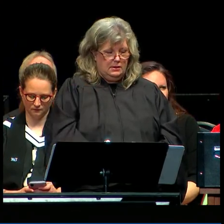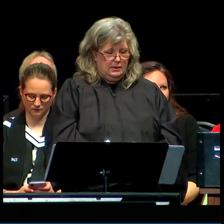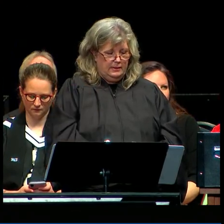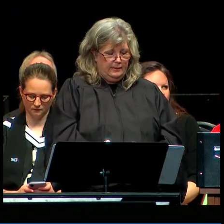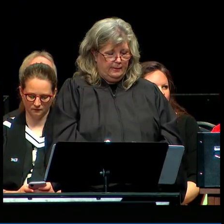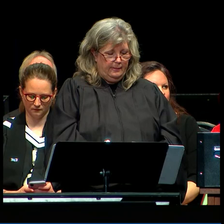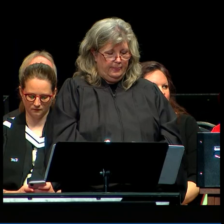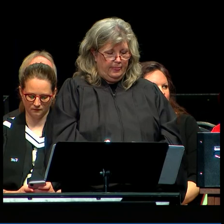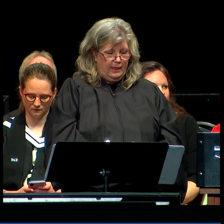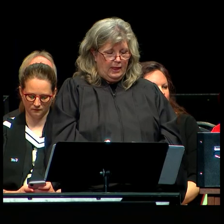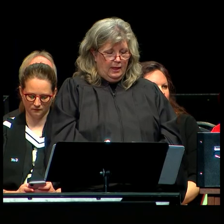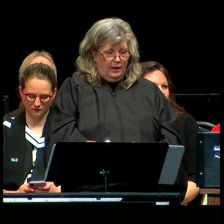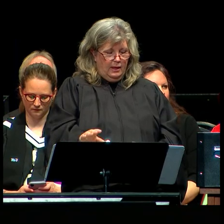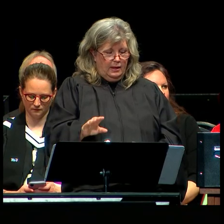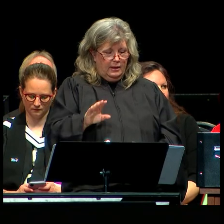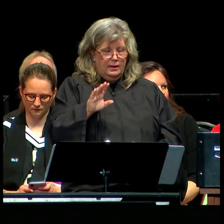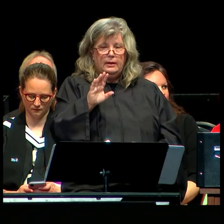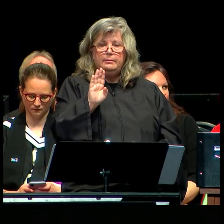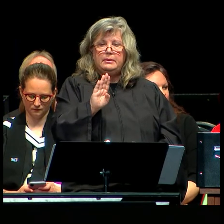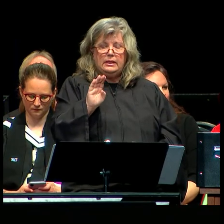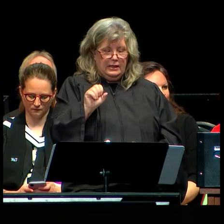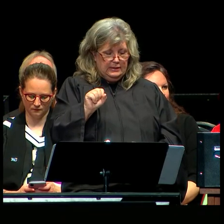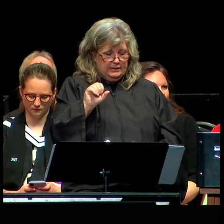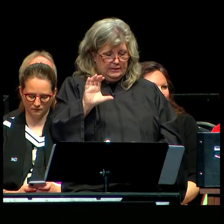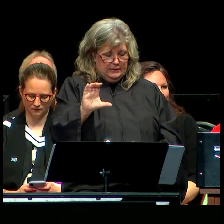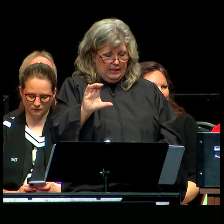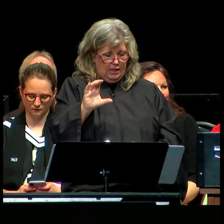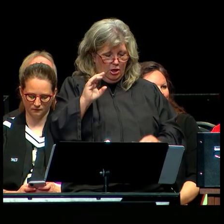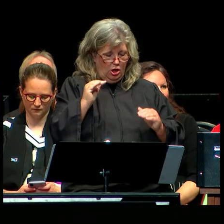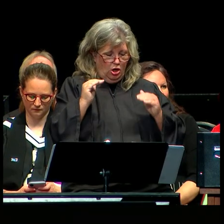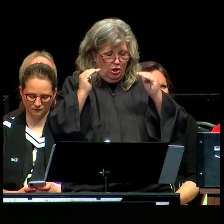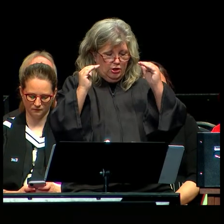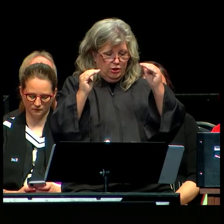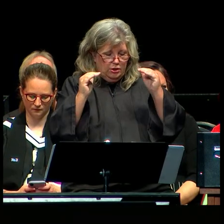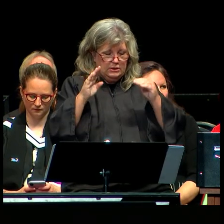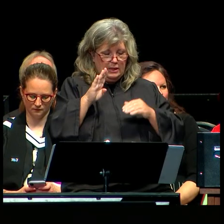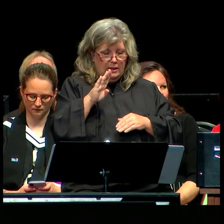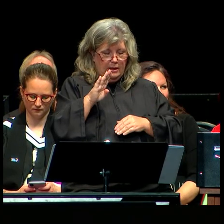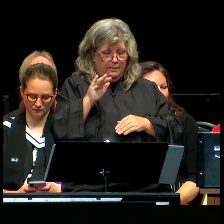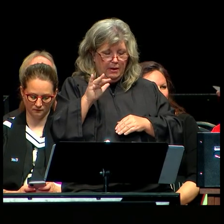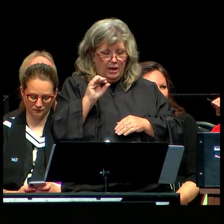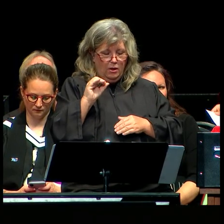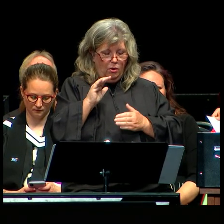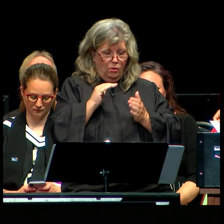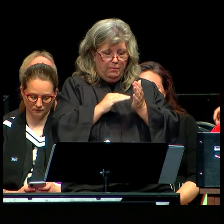Bachelor of Science Honors in Biomedical Sciences Cooperative Program.